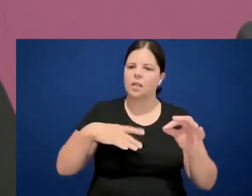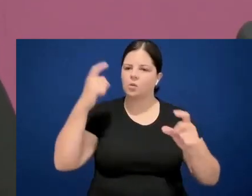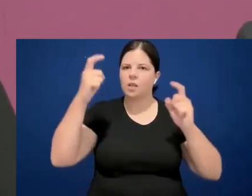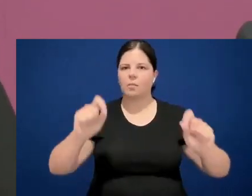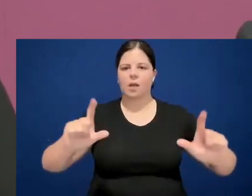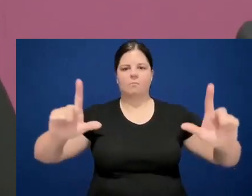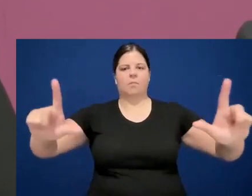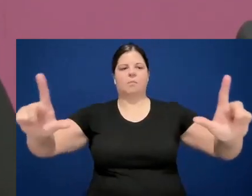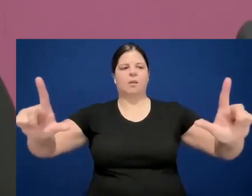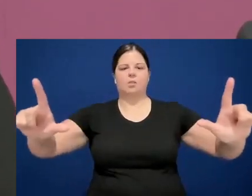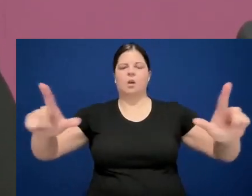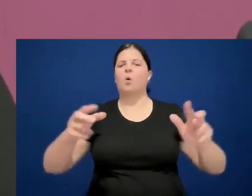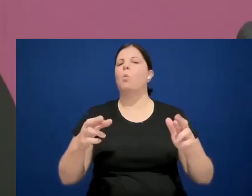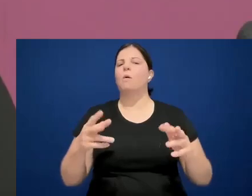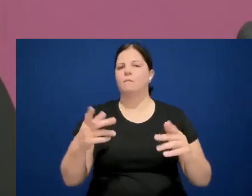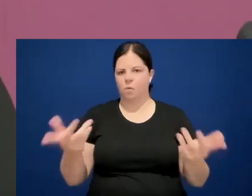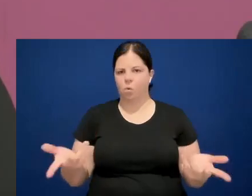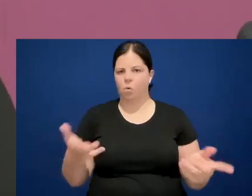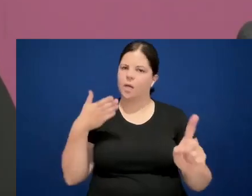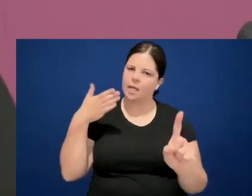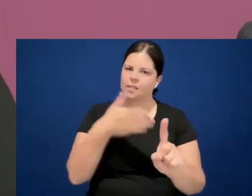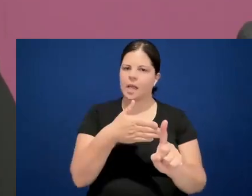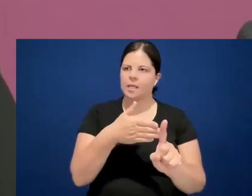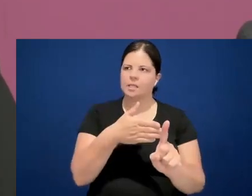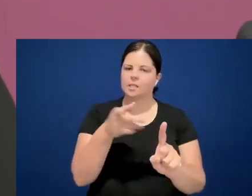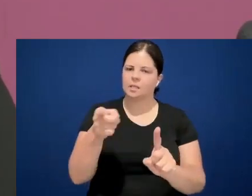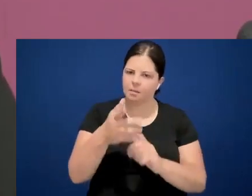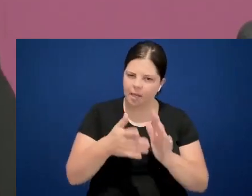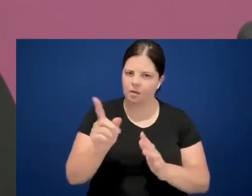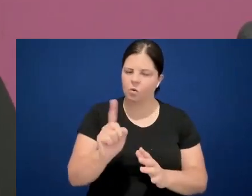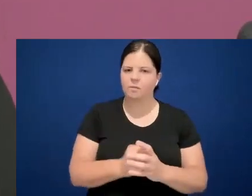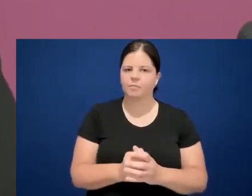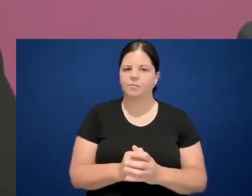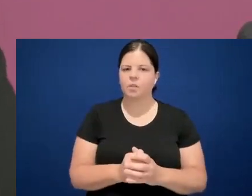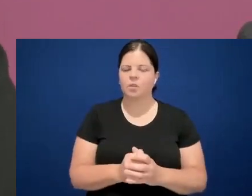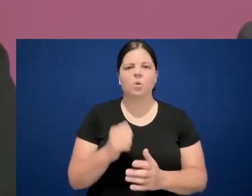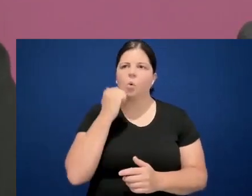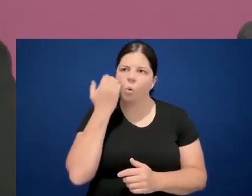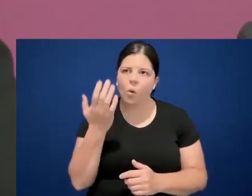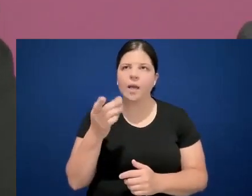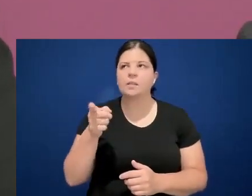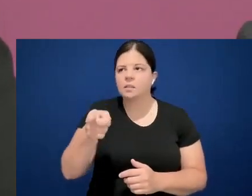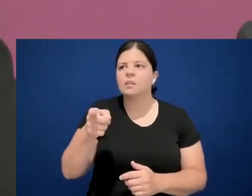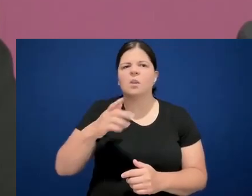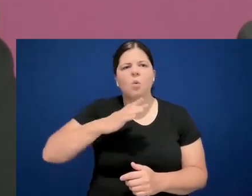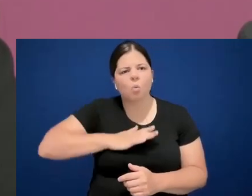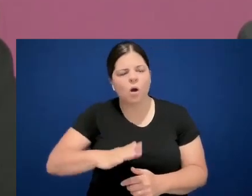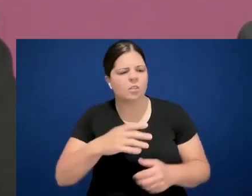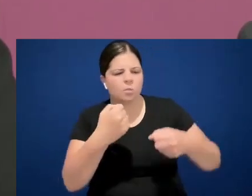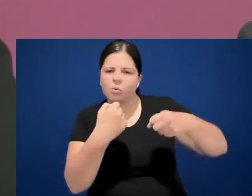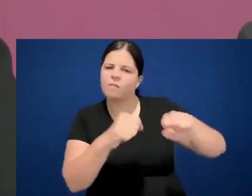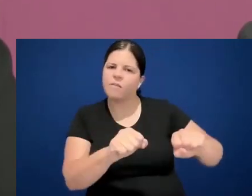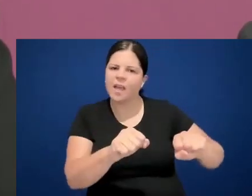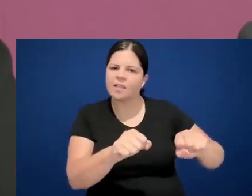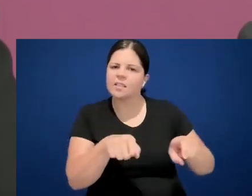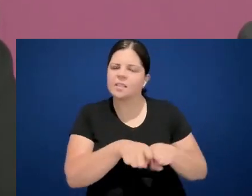at how the intent really of the recommendations, which is always to prevent a similar